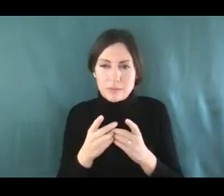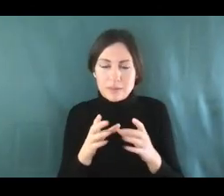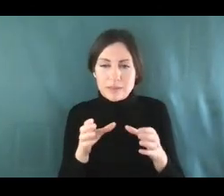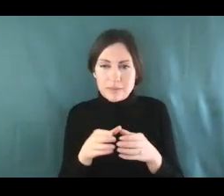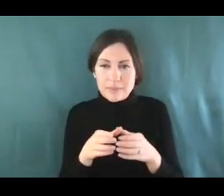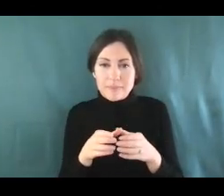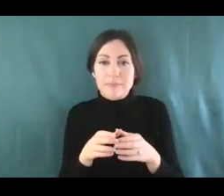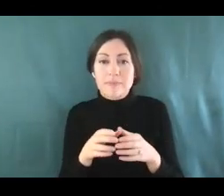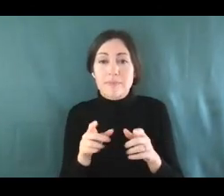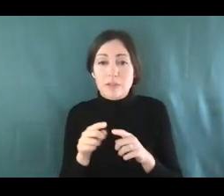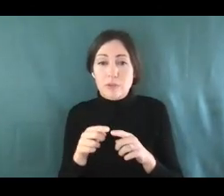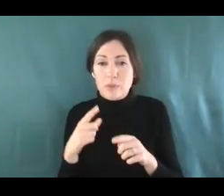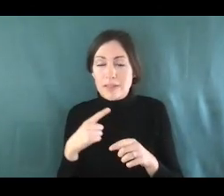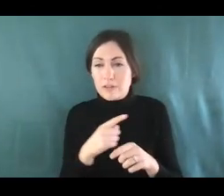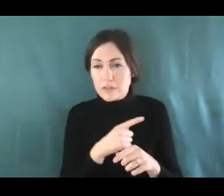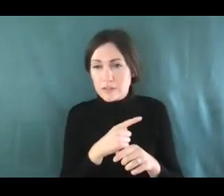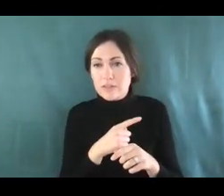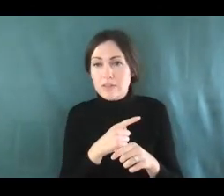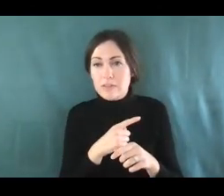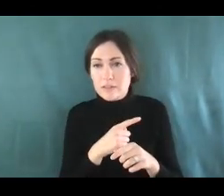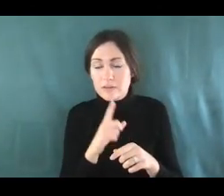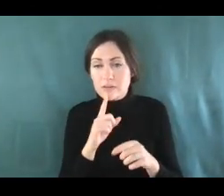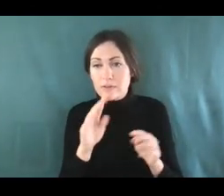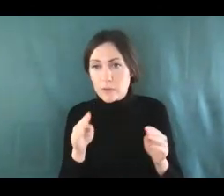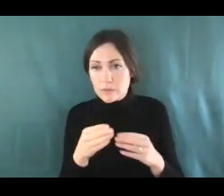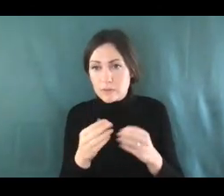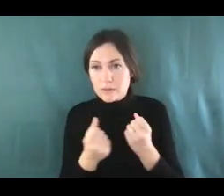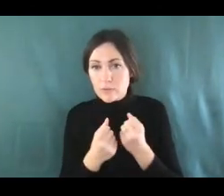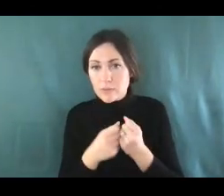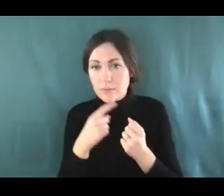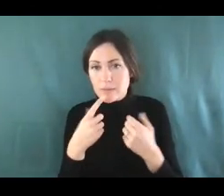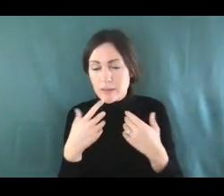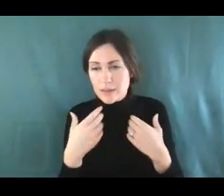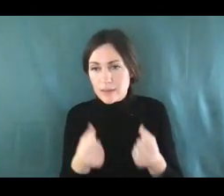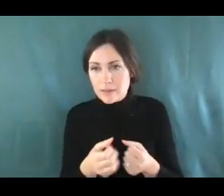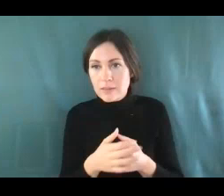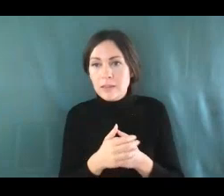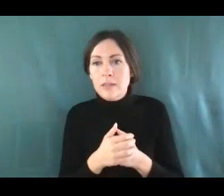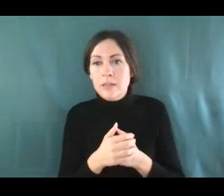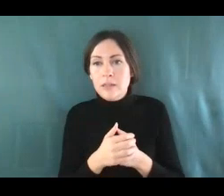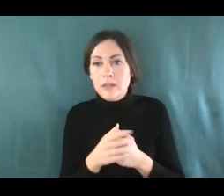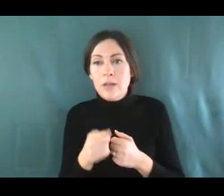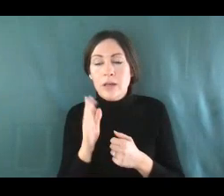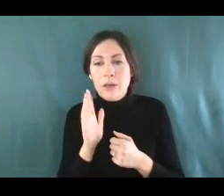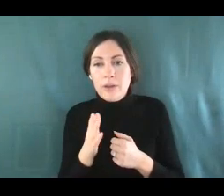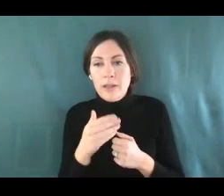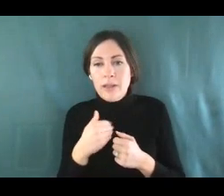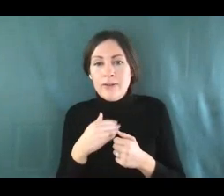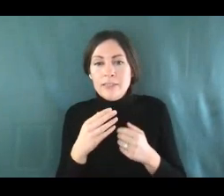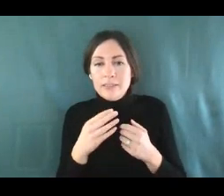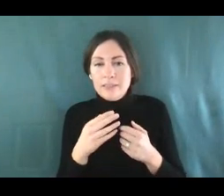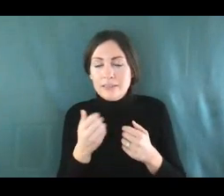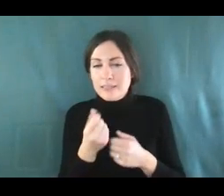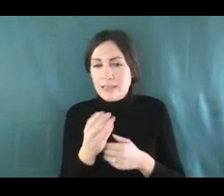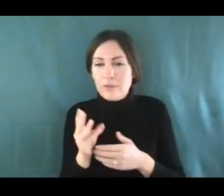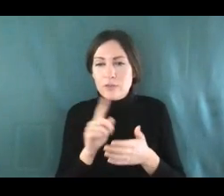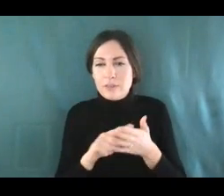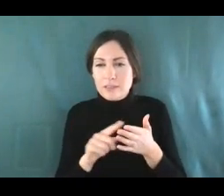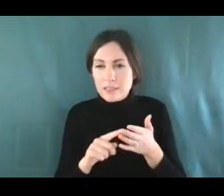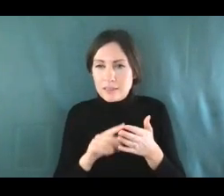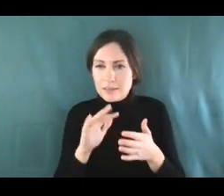of legislation that really focuses to support public health. So they're going to do several studies throughout the